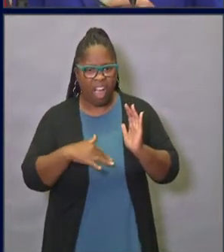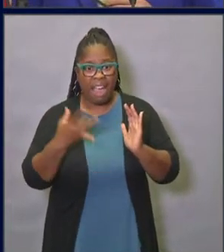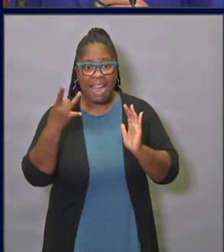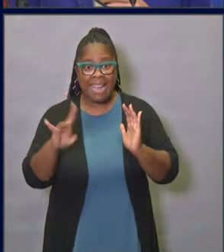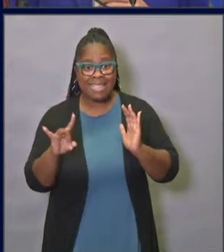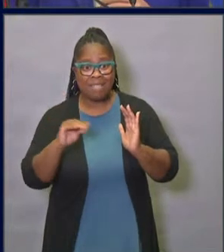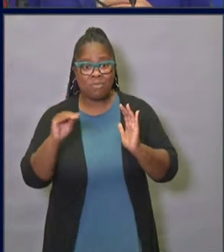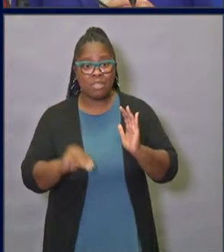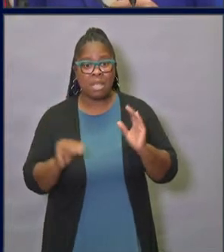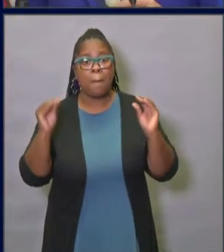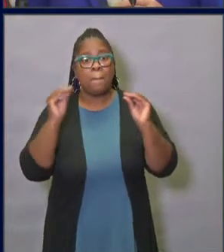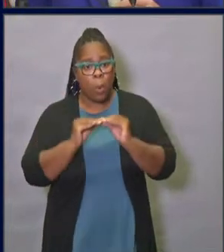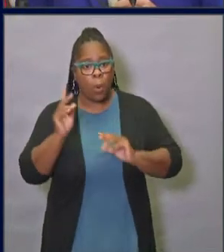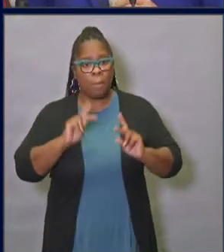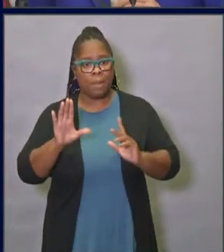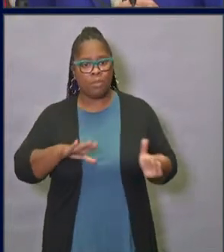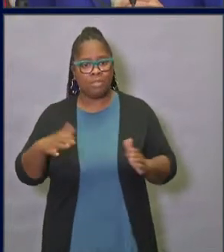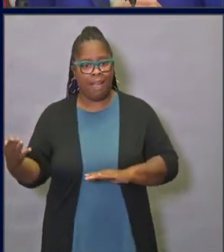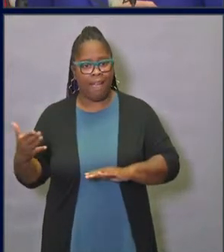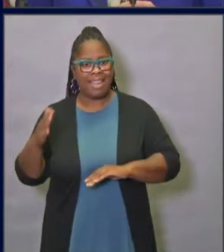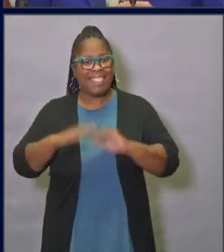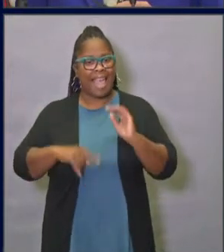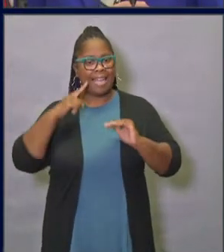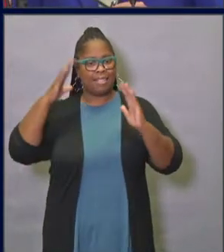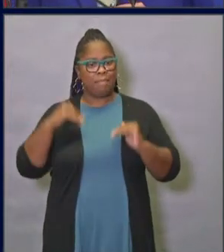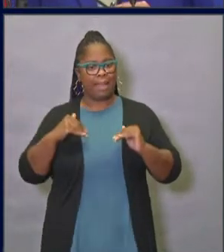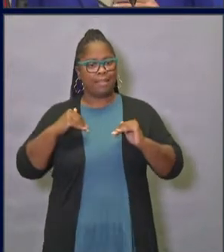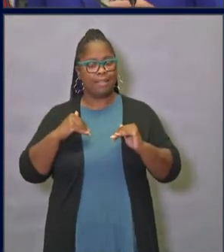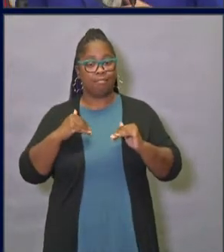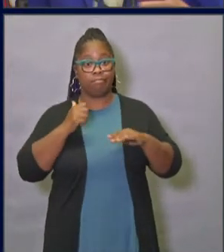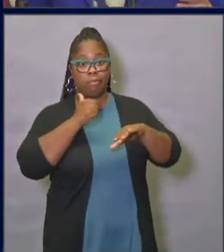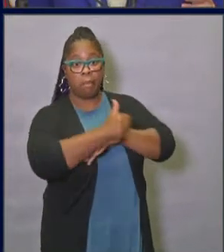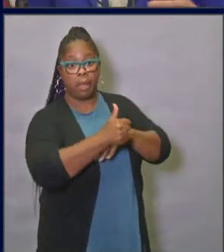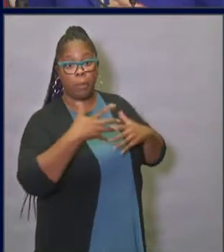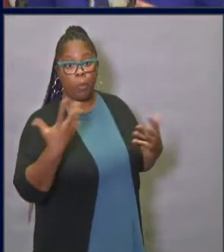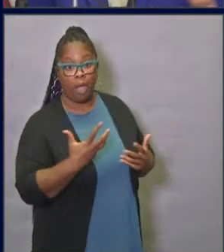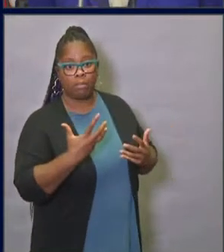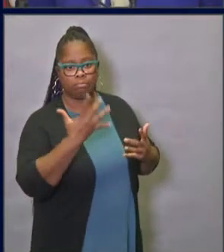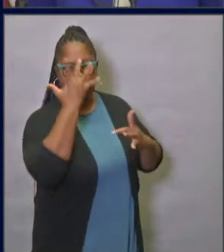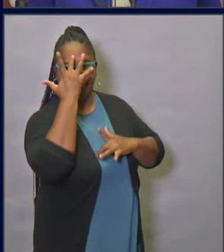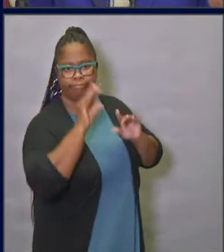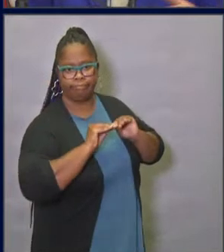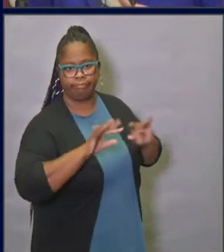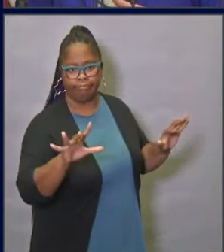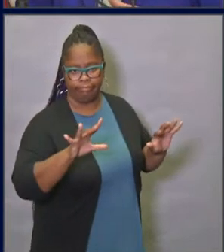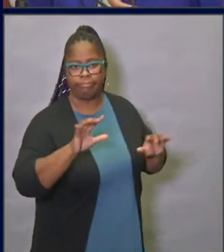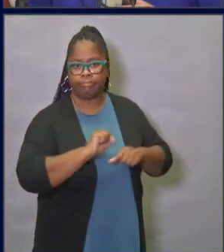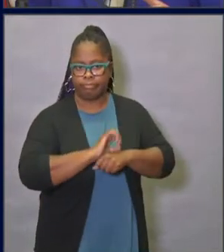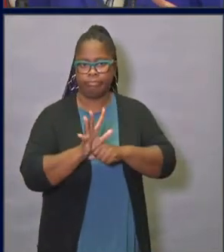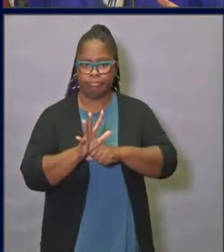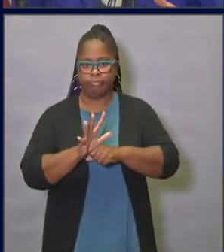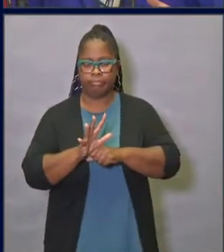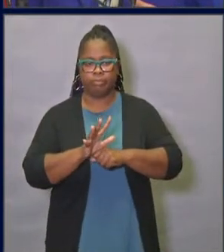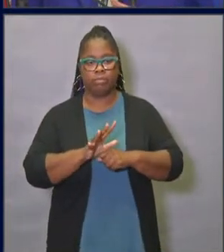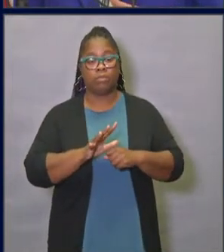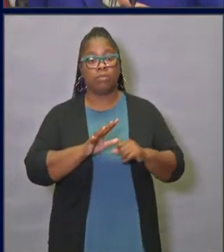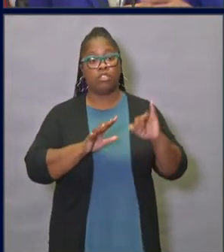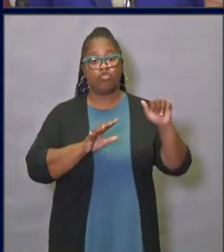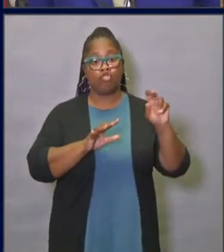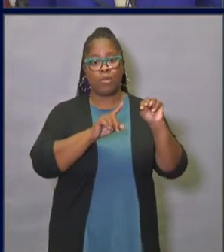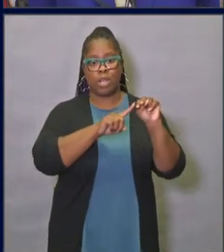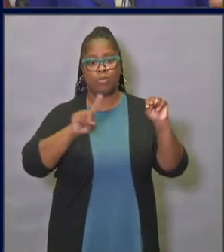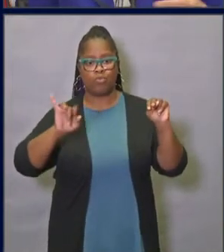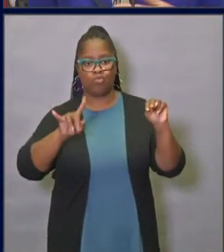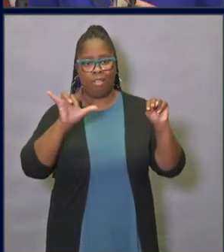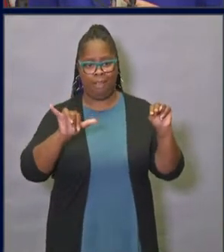18% more deaths than we expected due to the pandemic. In other words, when we compare the first 7 months of 2020